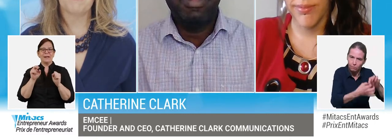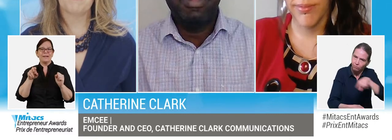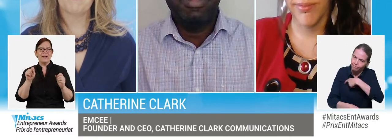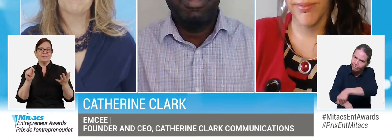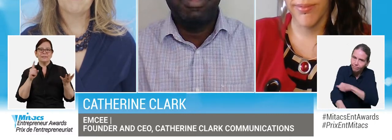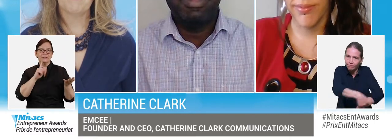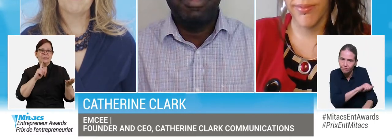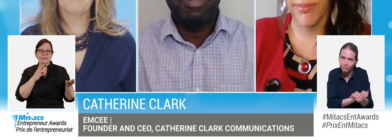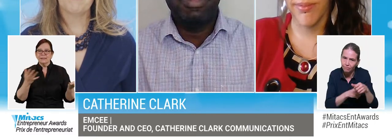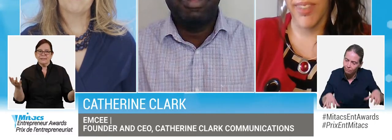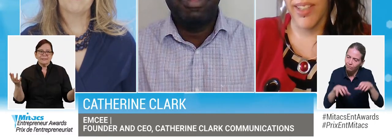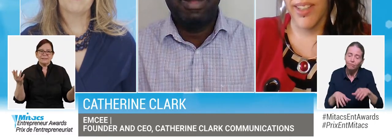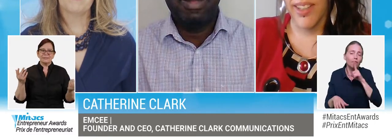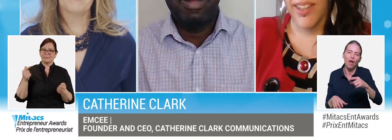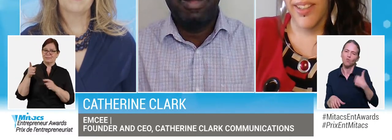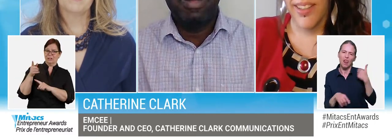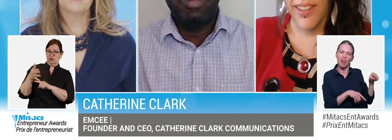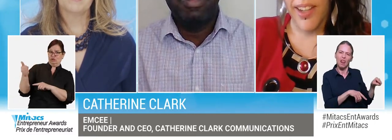fellowship?